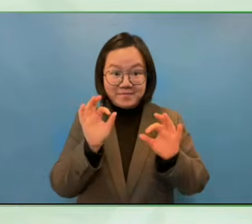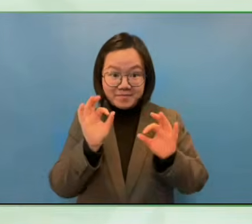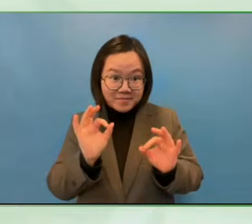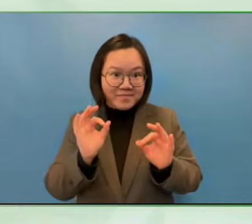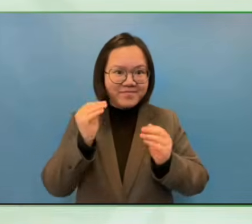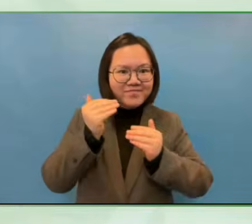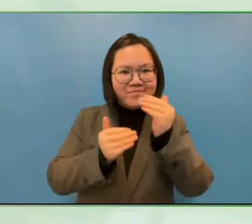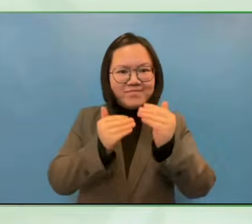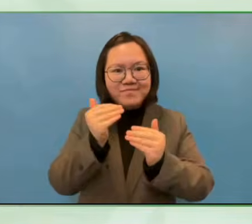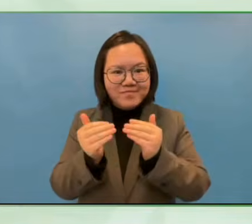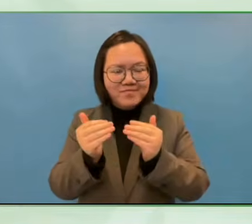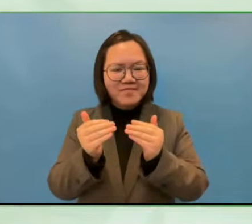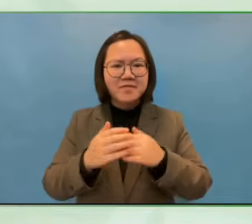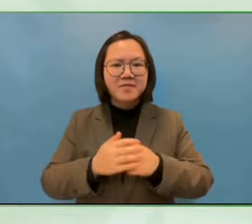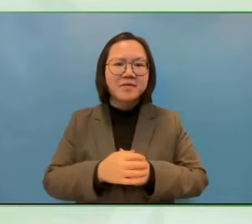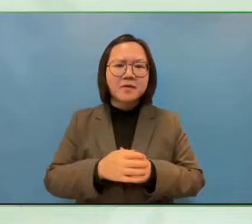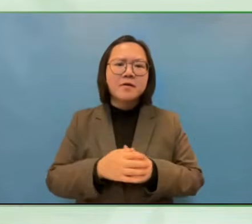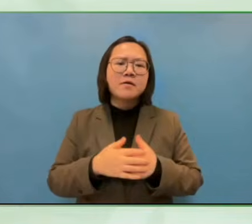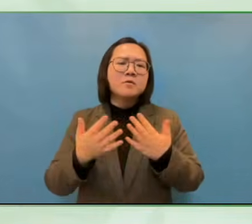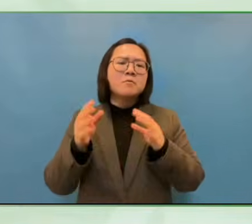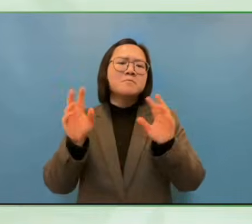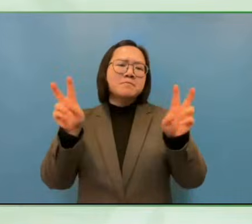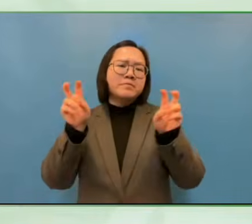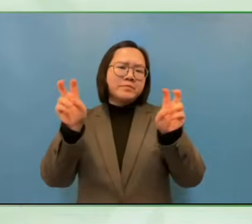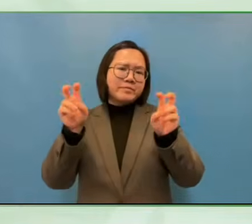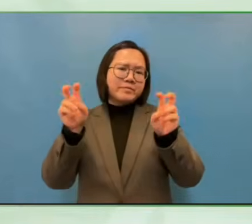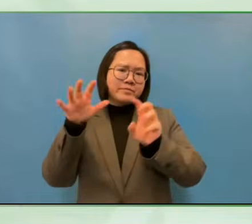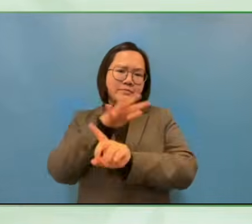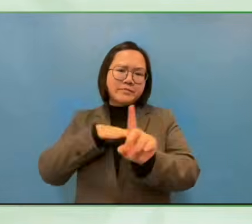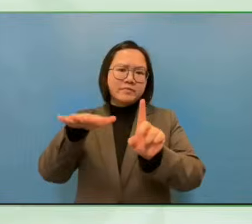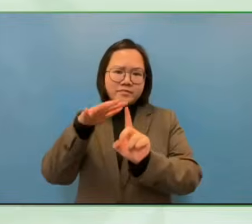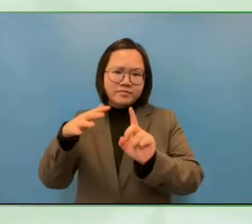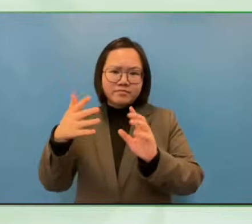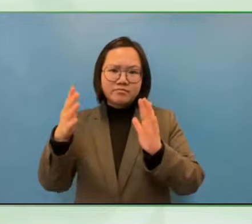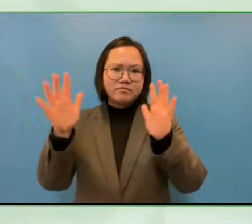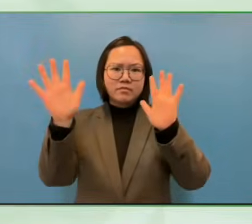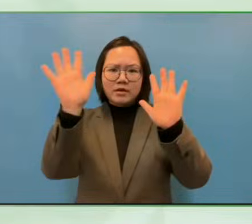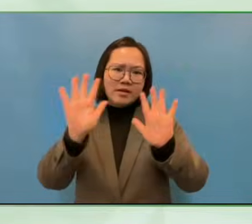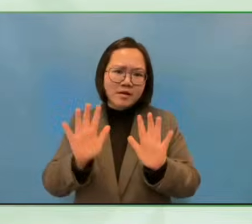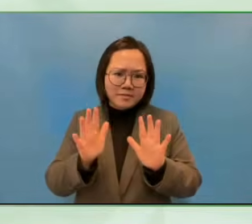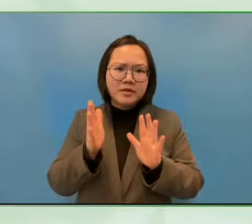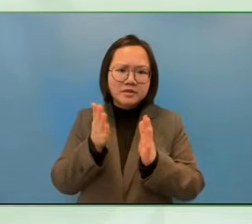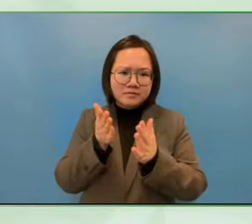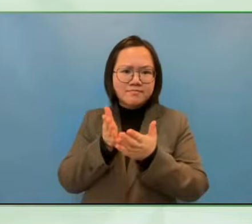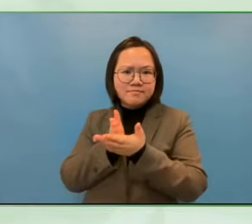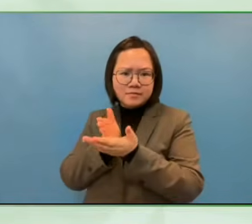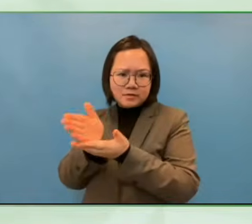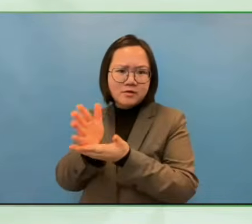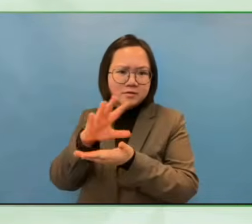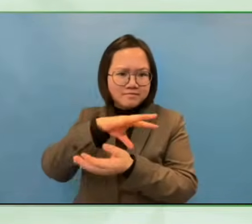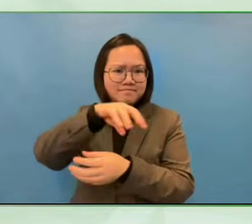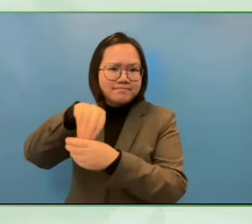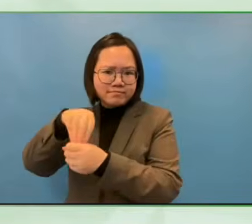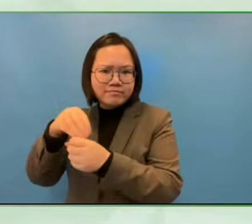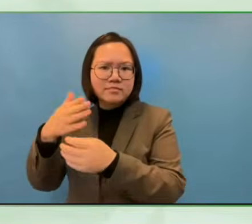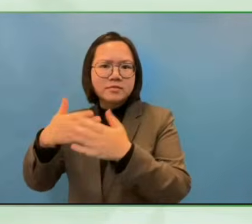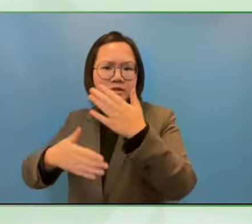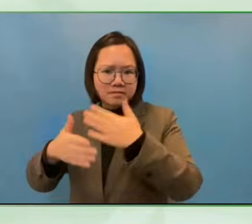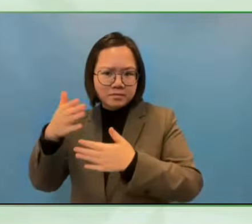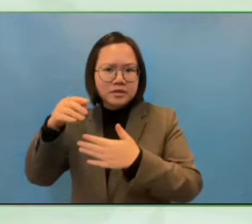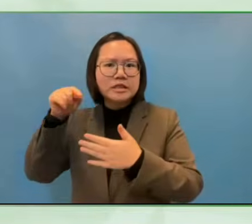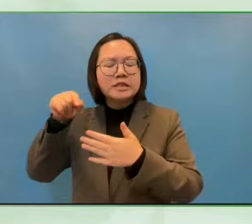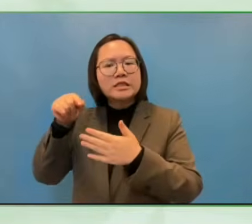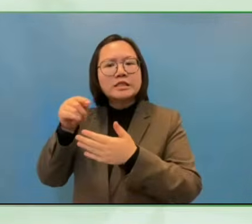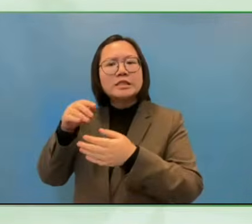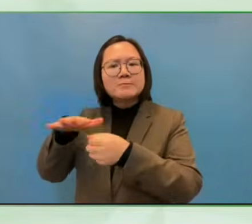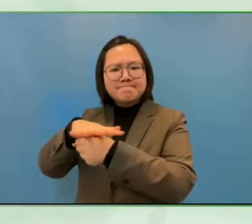development or in responses. And this is a long story about people with disabilities in various areas of